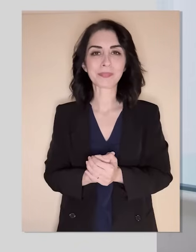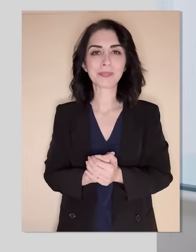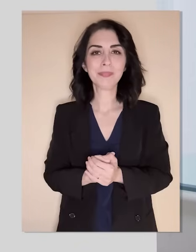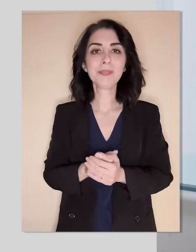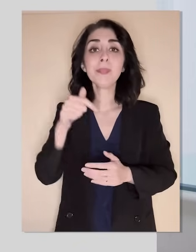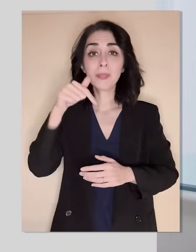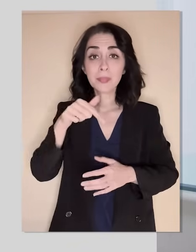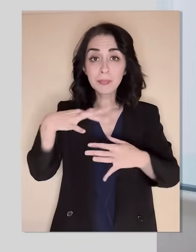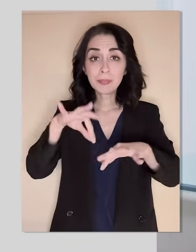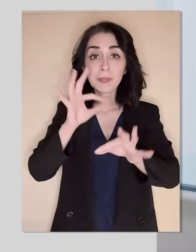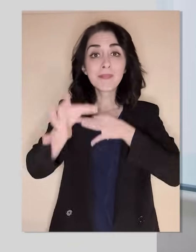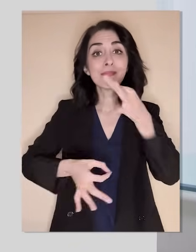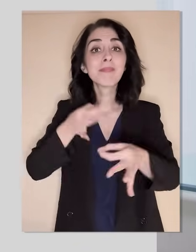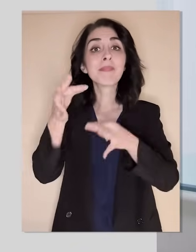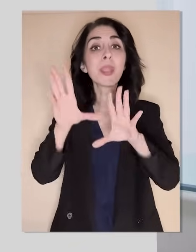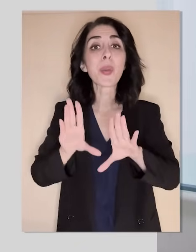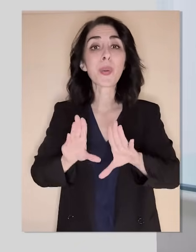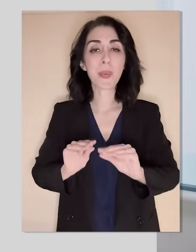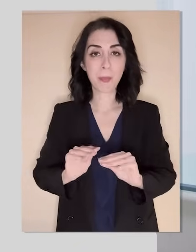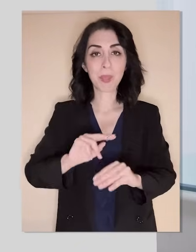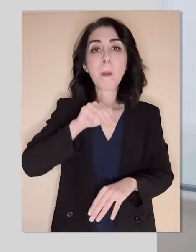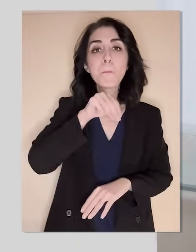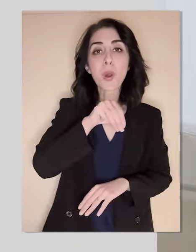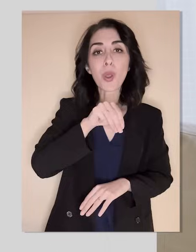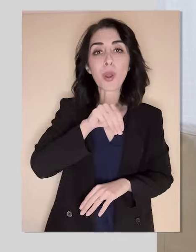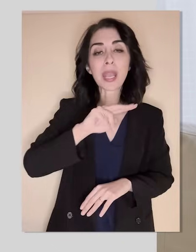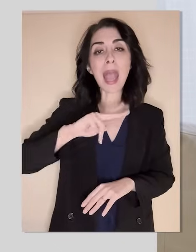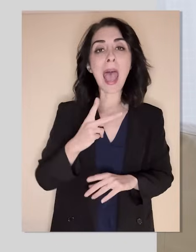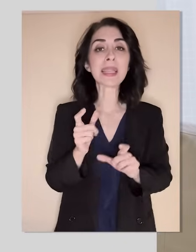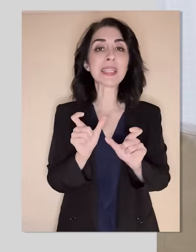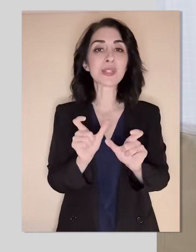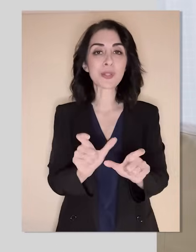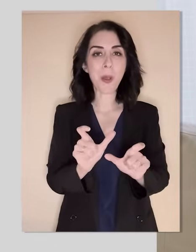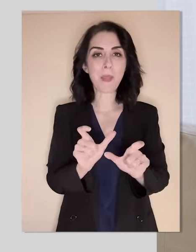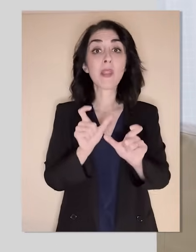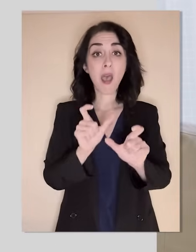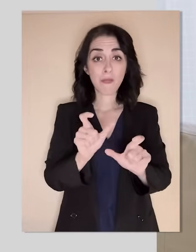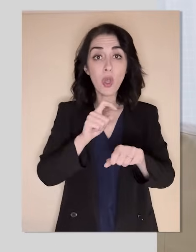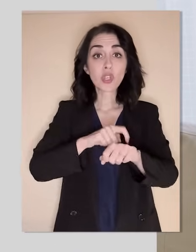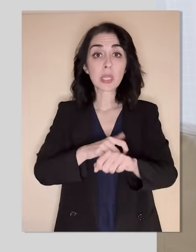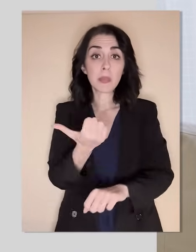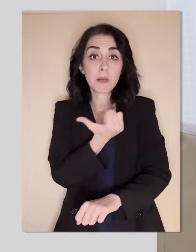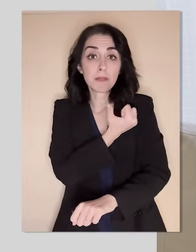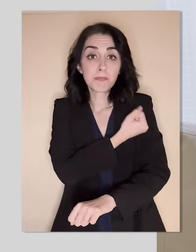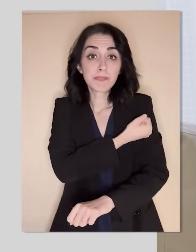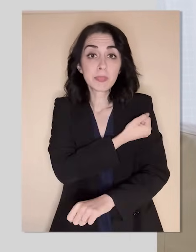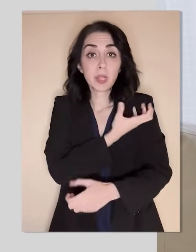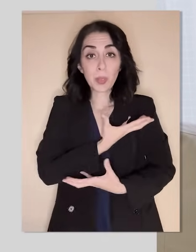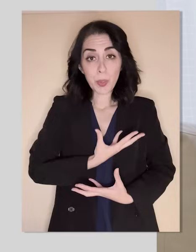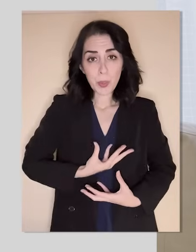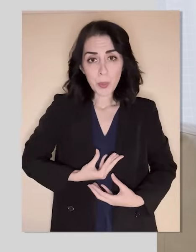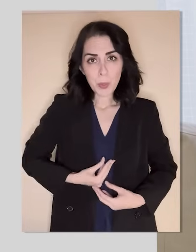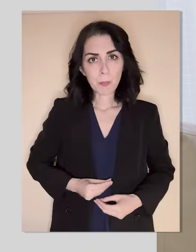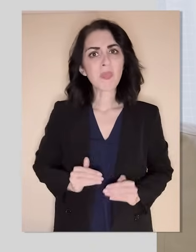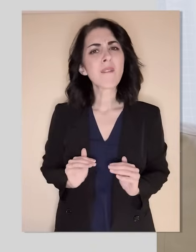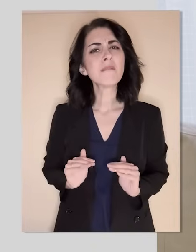monoclonal antibodies, an antibody has a very long life in the body. So, and it's a big